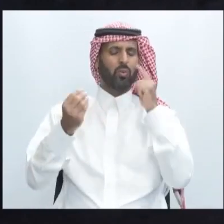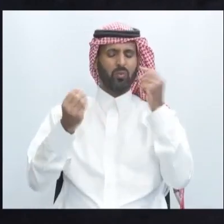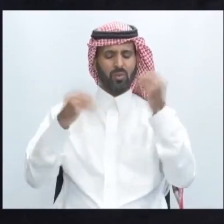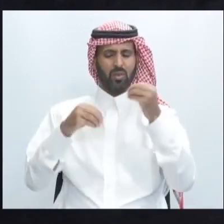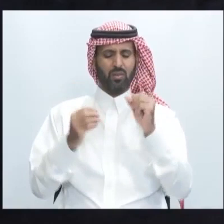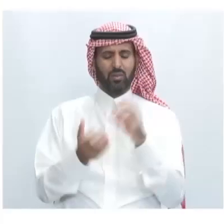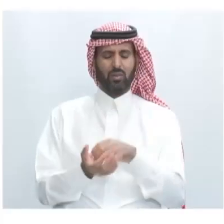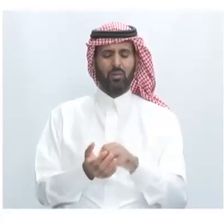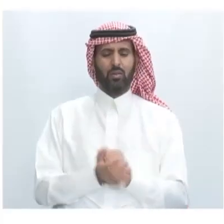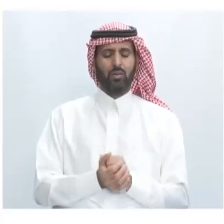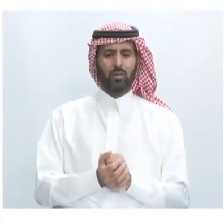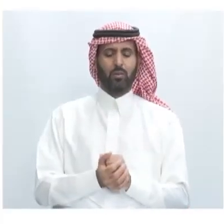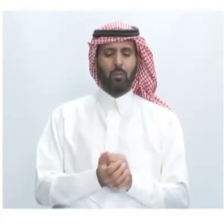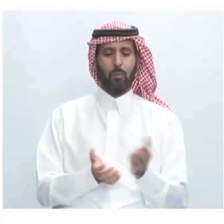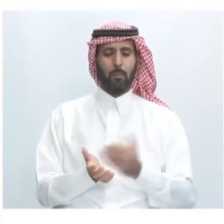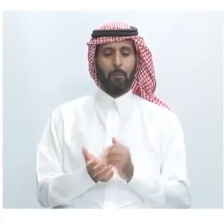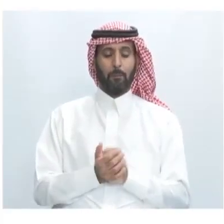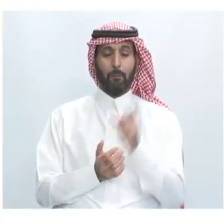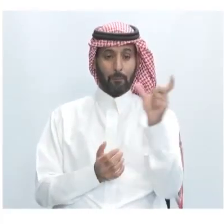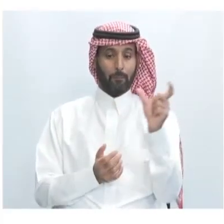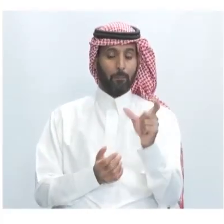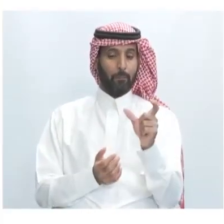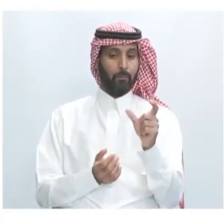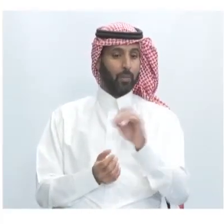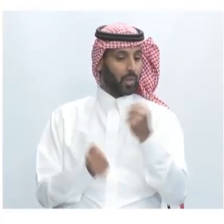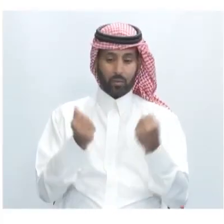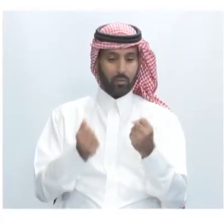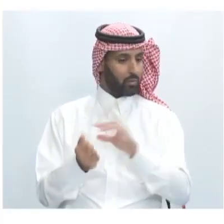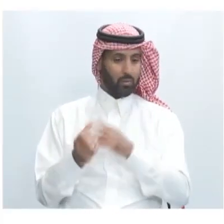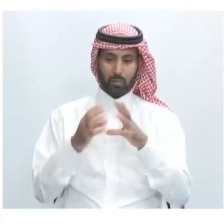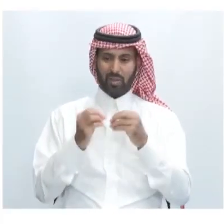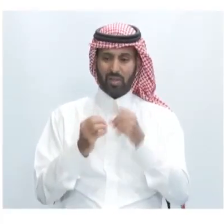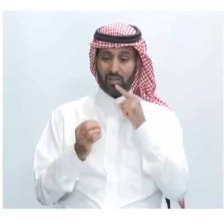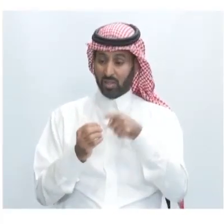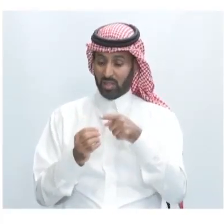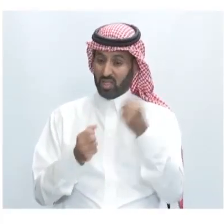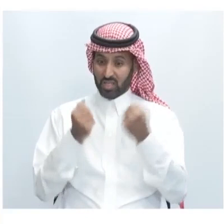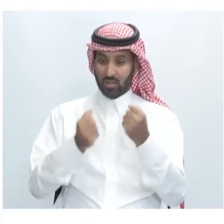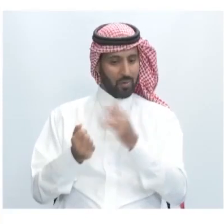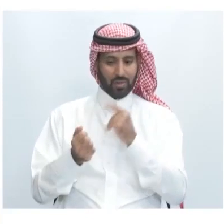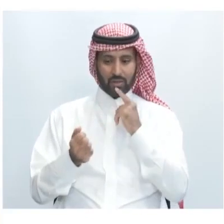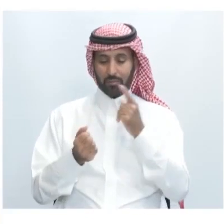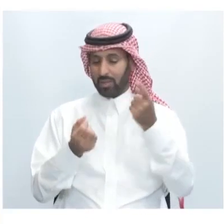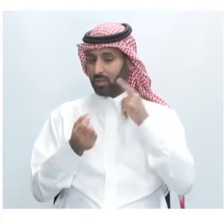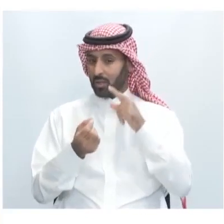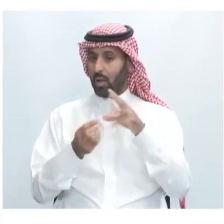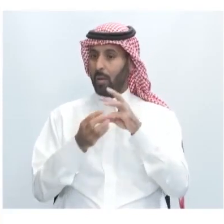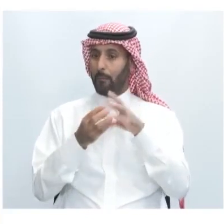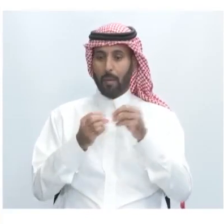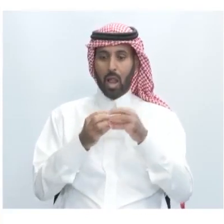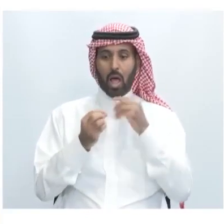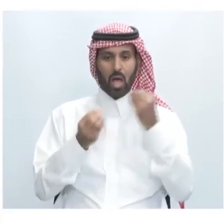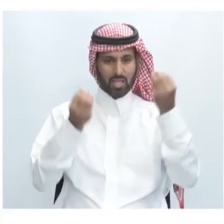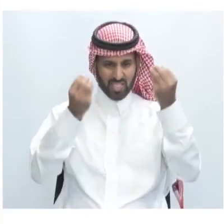to mean a lot of something. Again, the expression truckload is sometimes used to mean a lot of something, not a